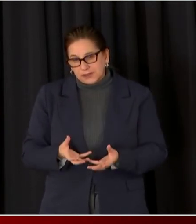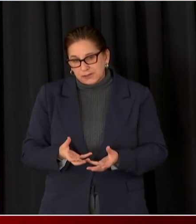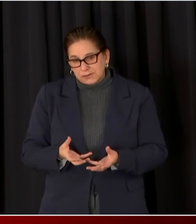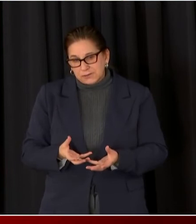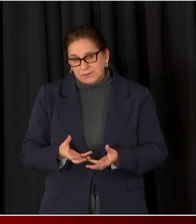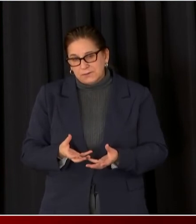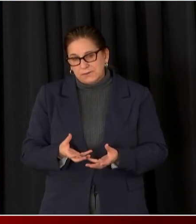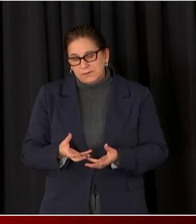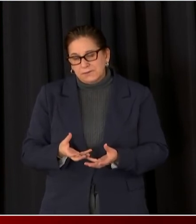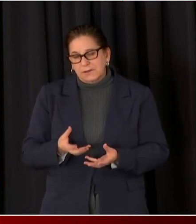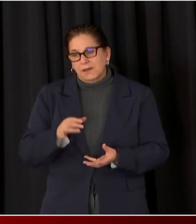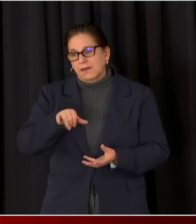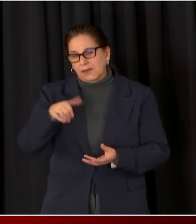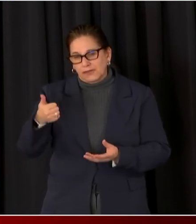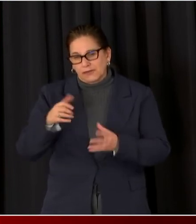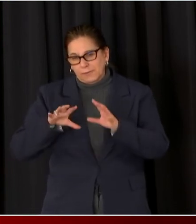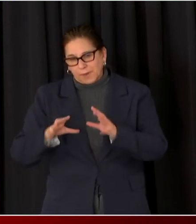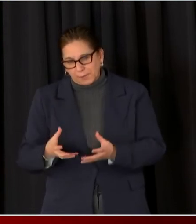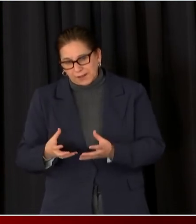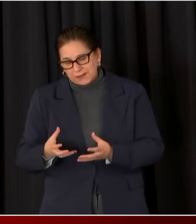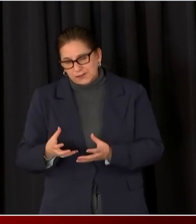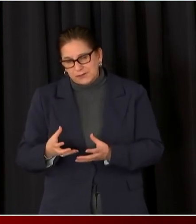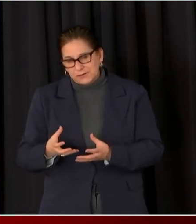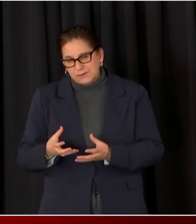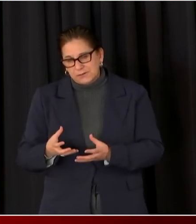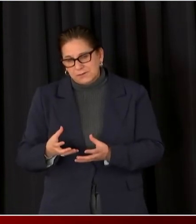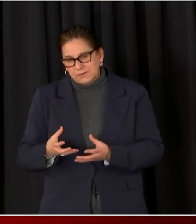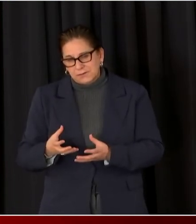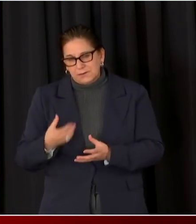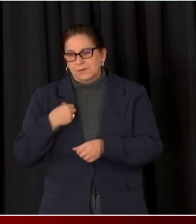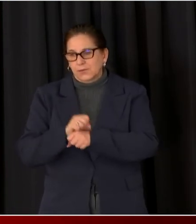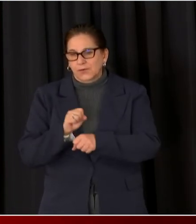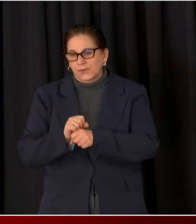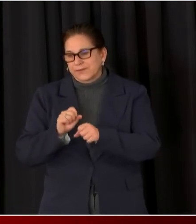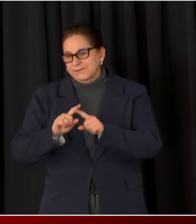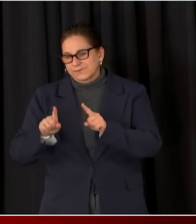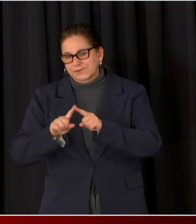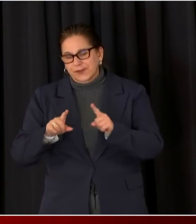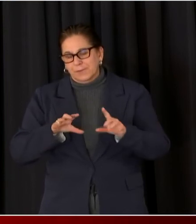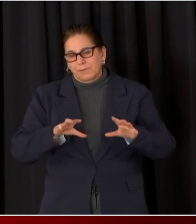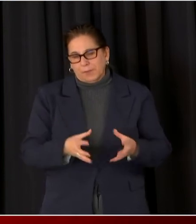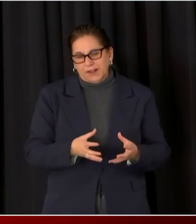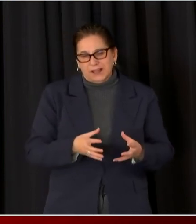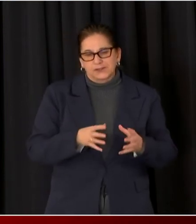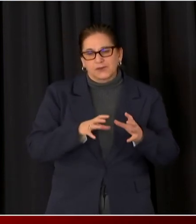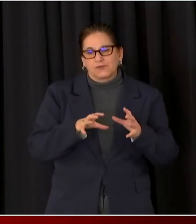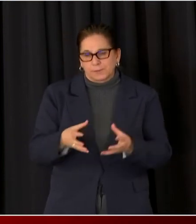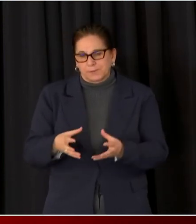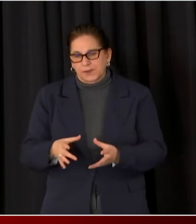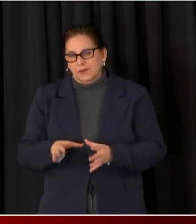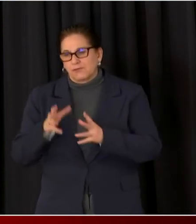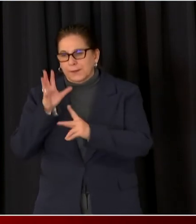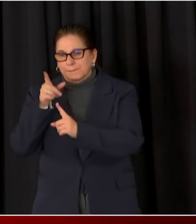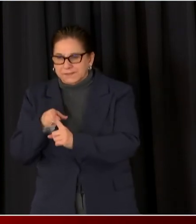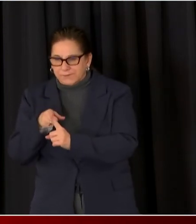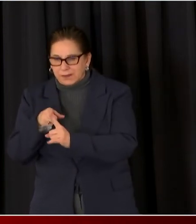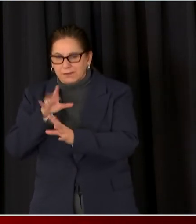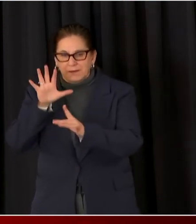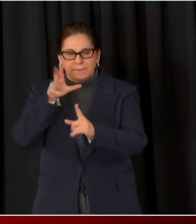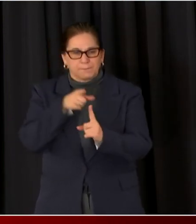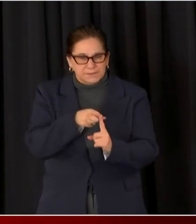surveyed the city, and we have higher rates of hesitancy with the vaccine in those groups.